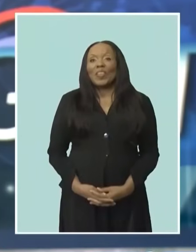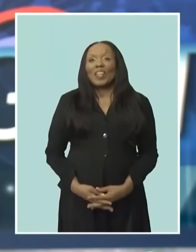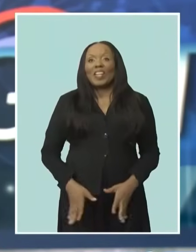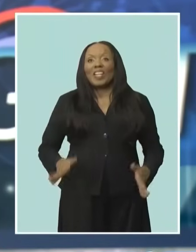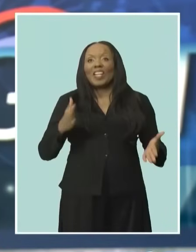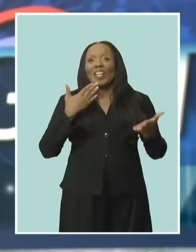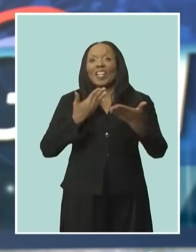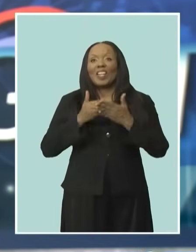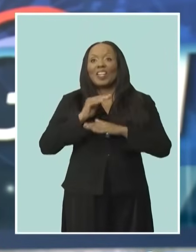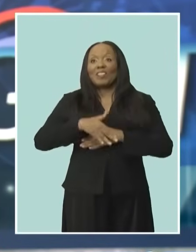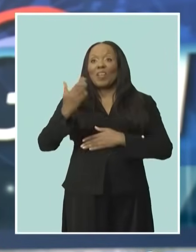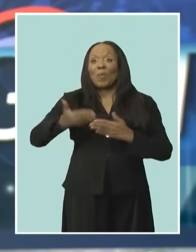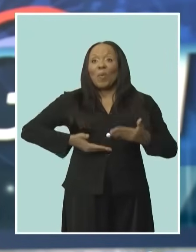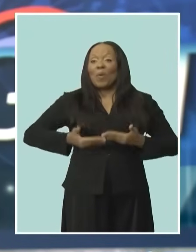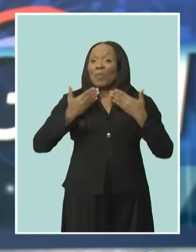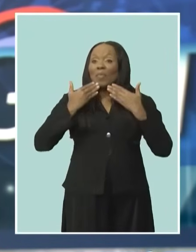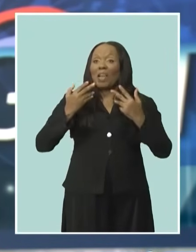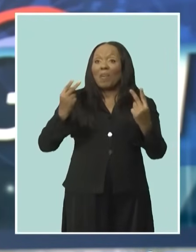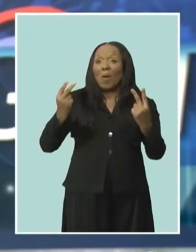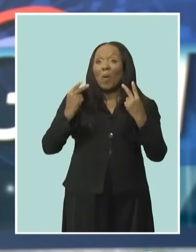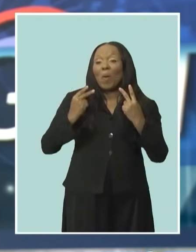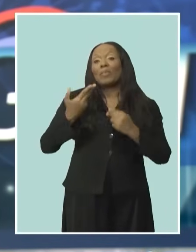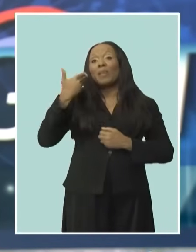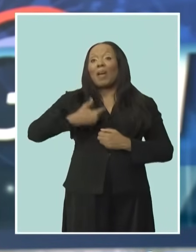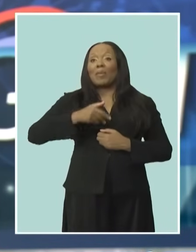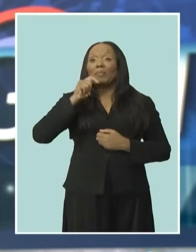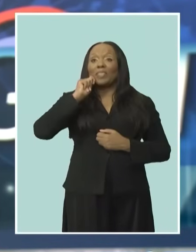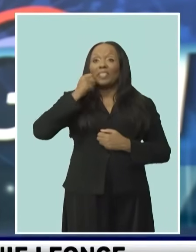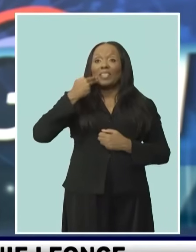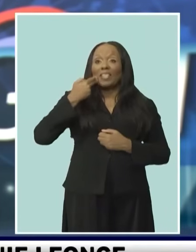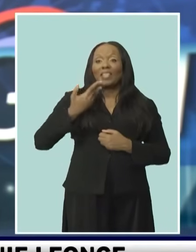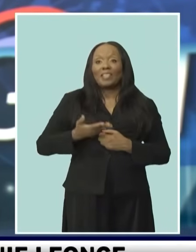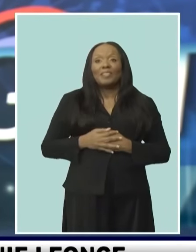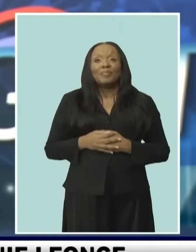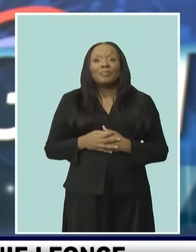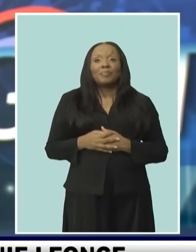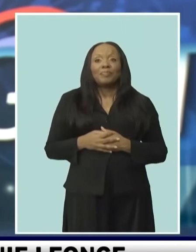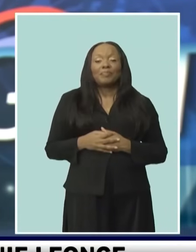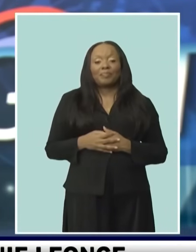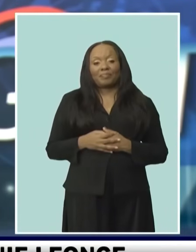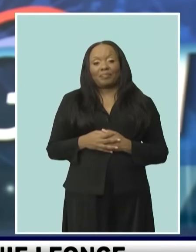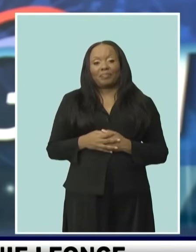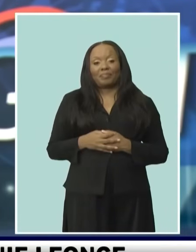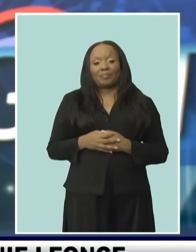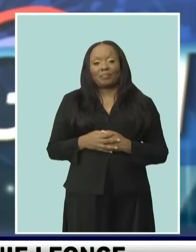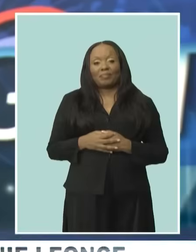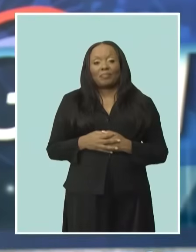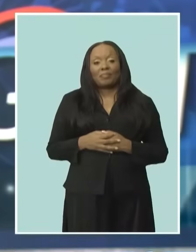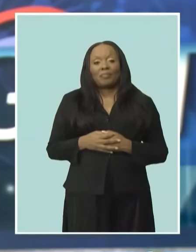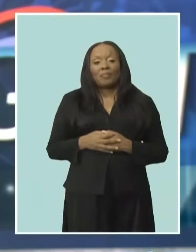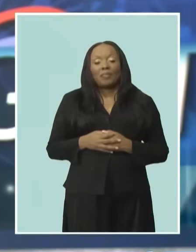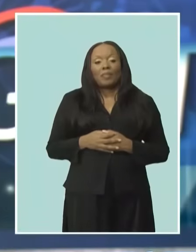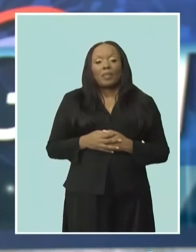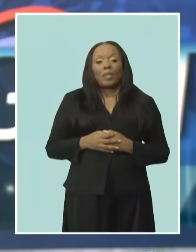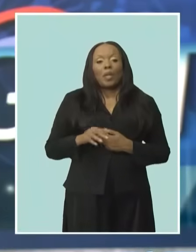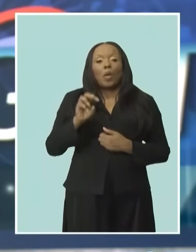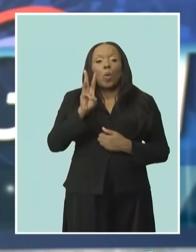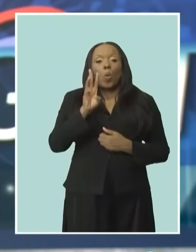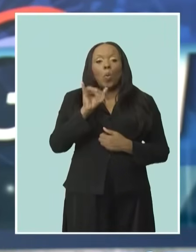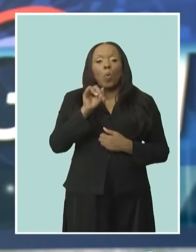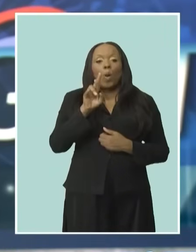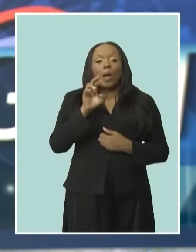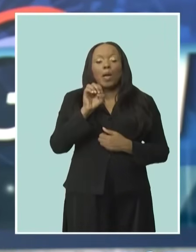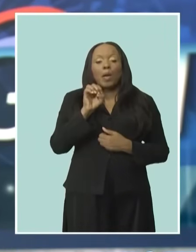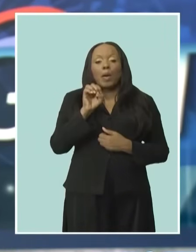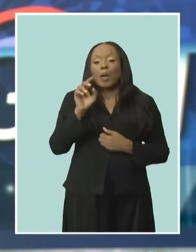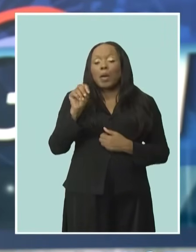Good evening and welcome. Thank you so much for joining us. I'm Tisha Hines with the details to the news. Wiretapping and lie detector